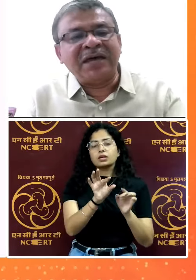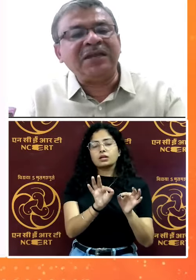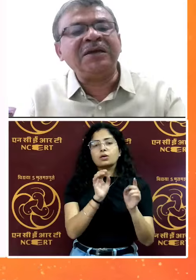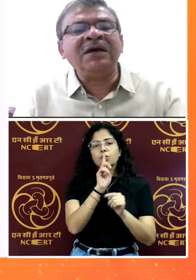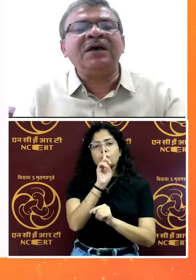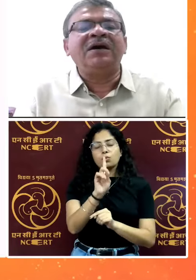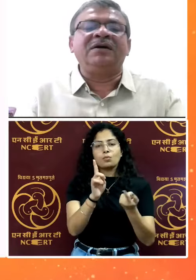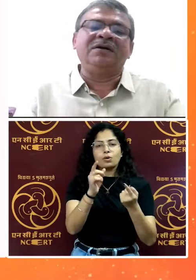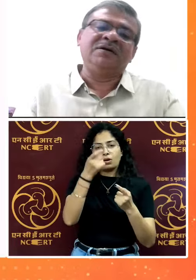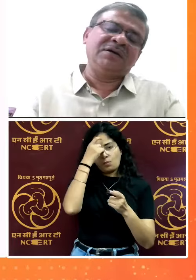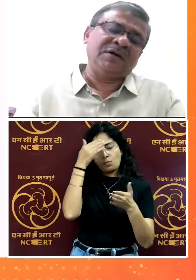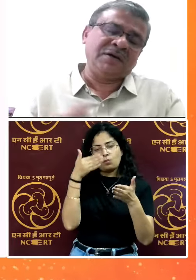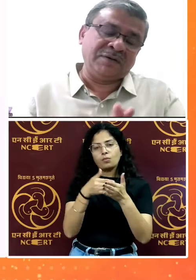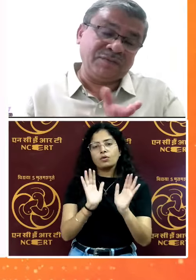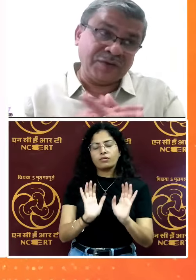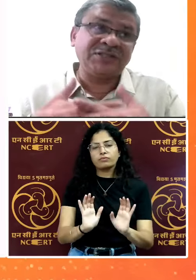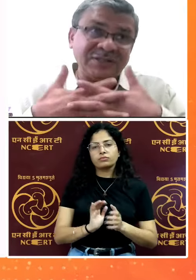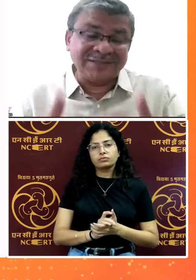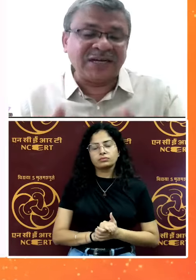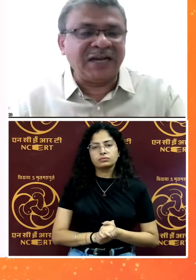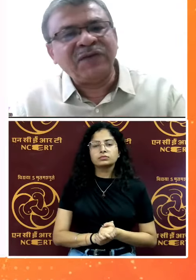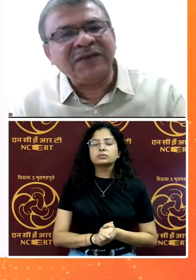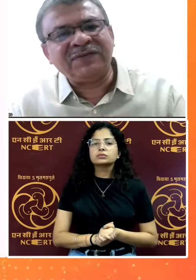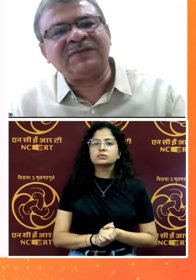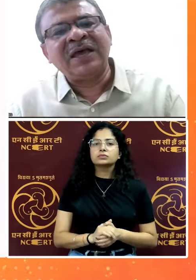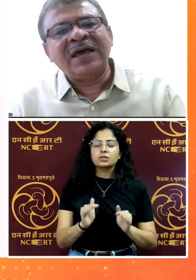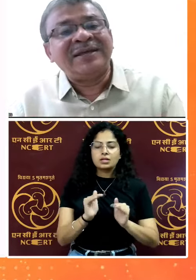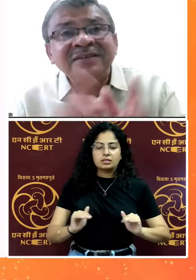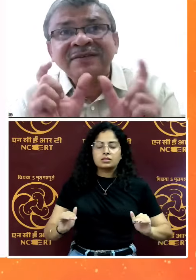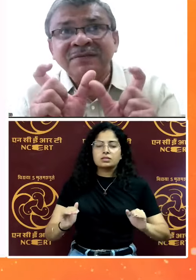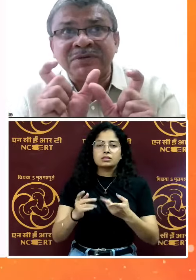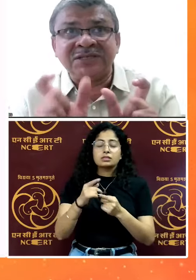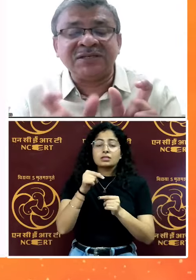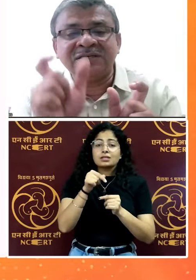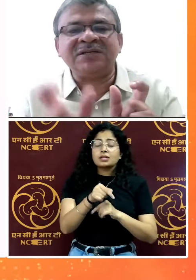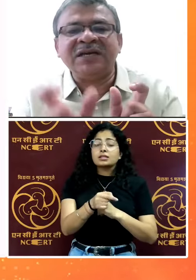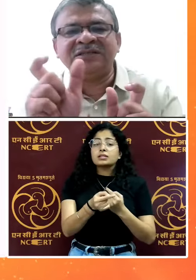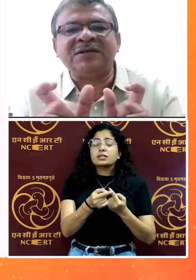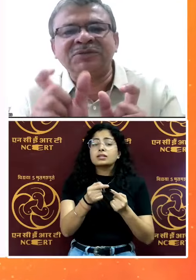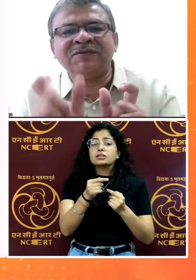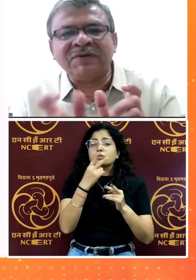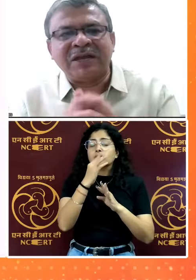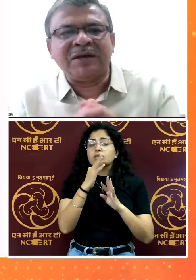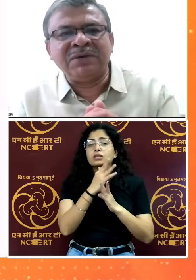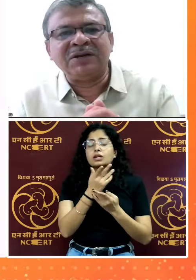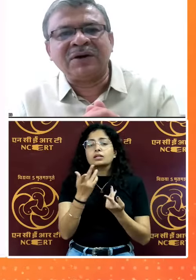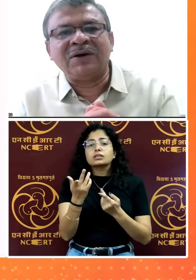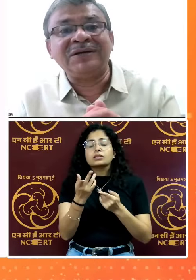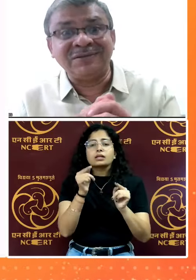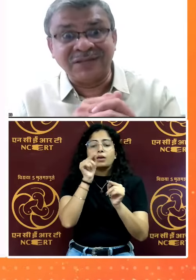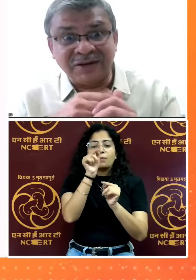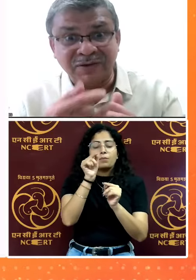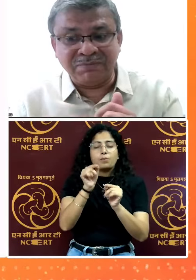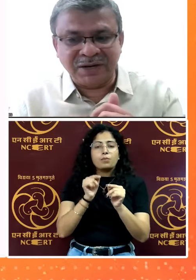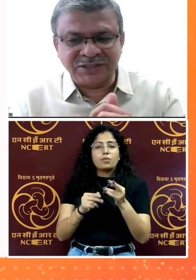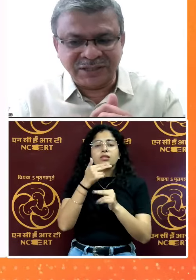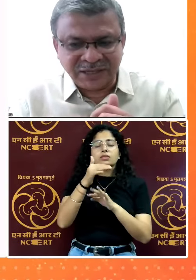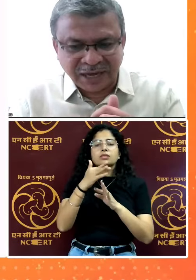major barrier which the child faces. And this is measured in terms of a parameter called